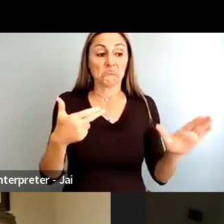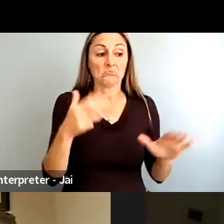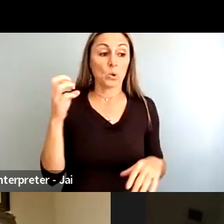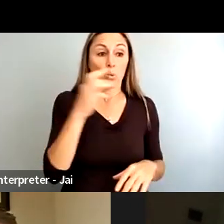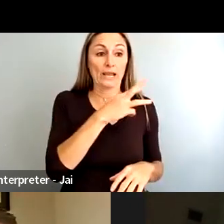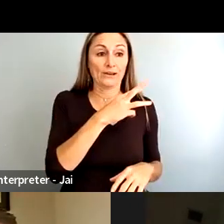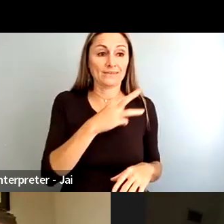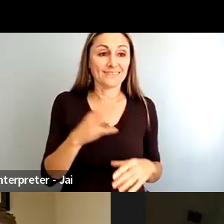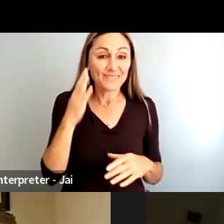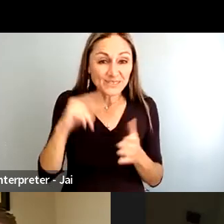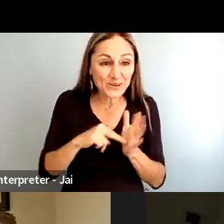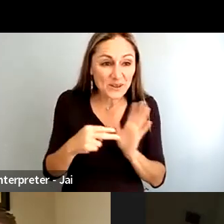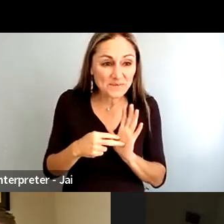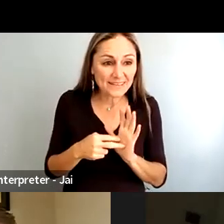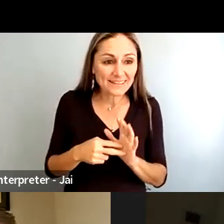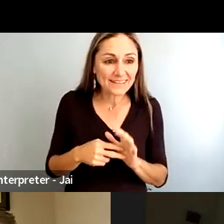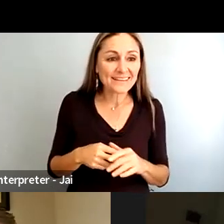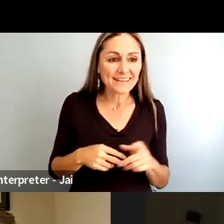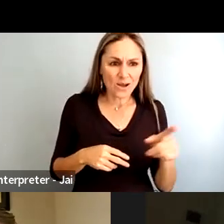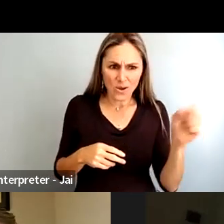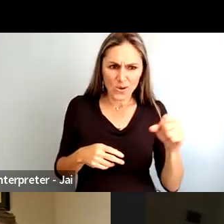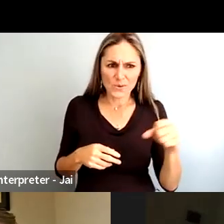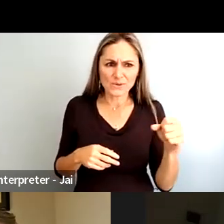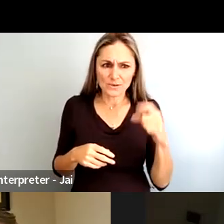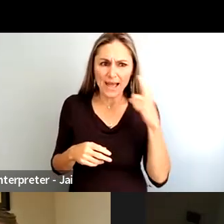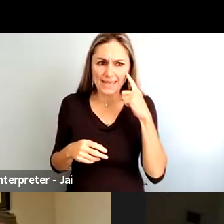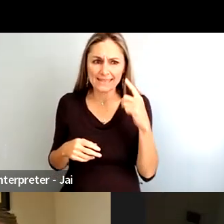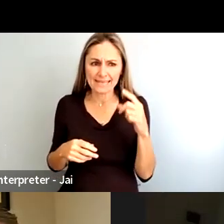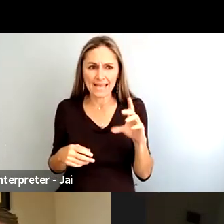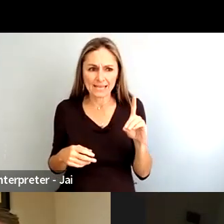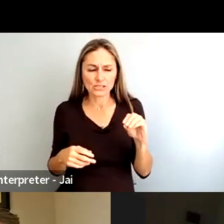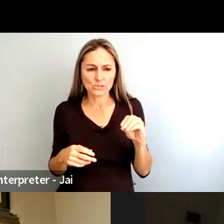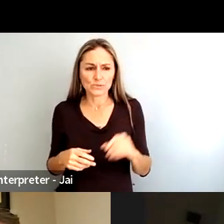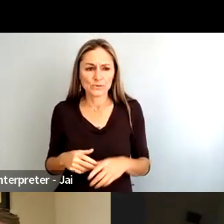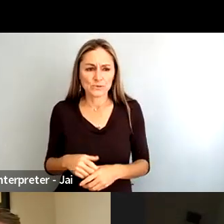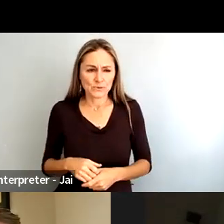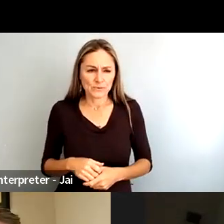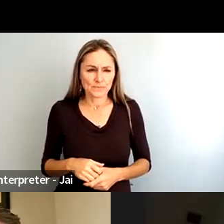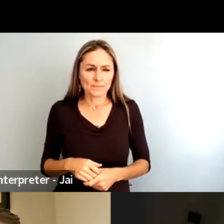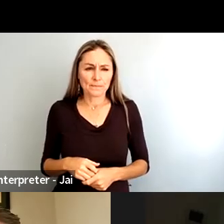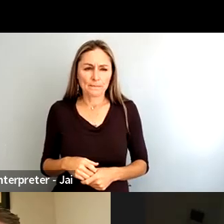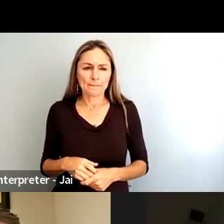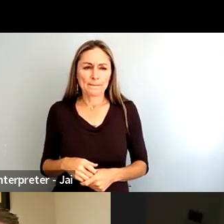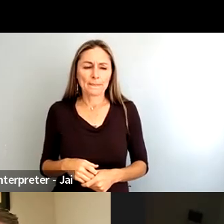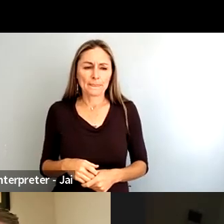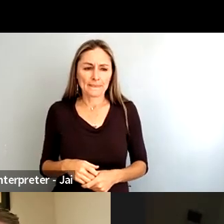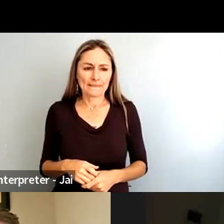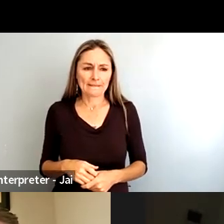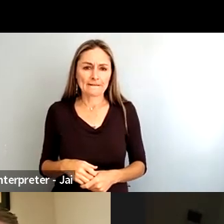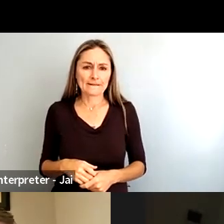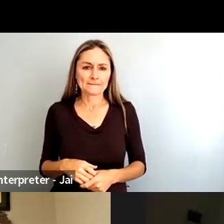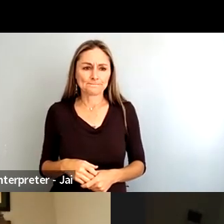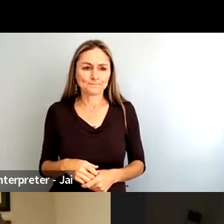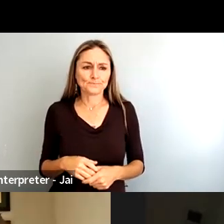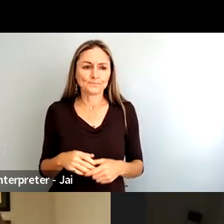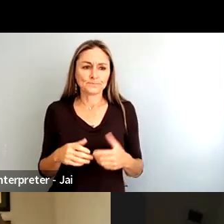Do you understand what I'm saying? Yeah, I think I do. And then I think